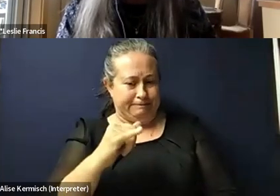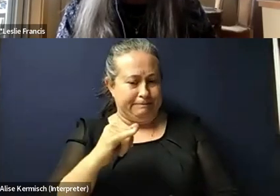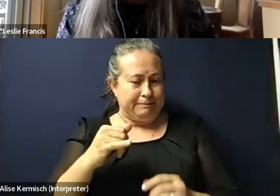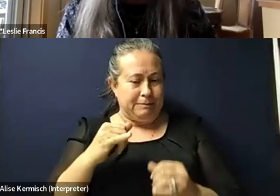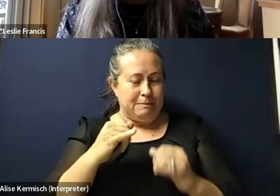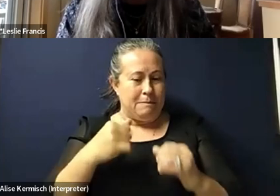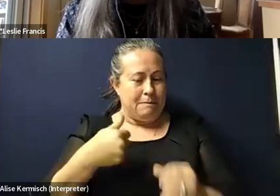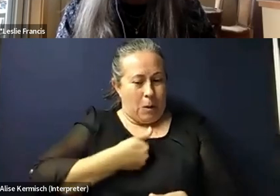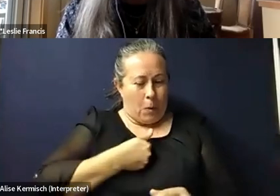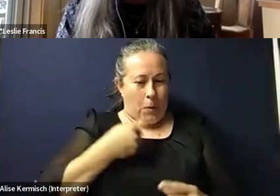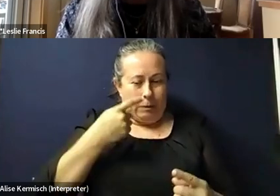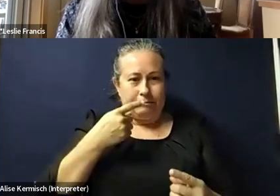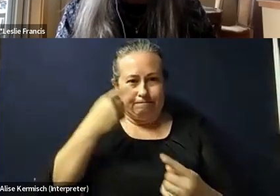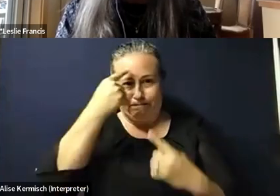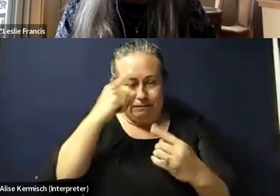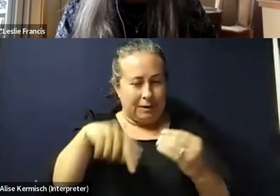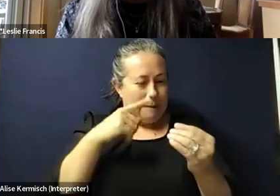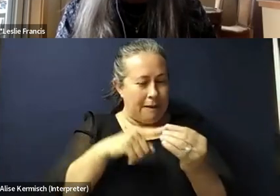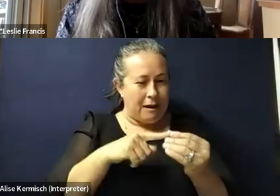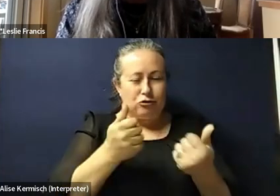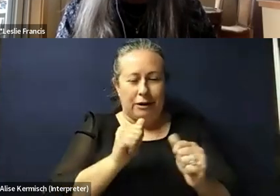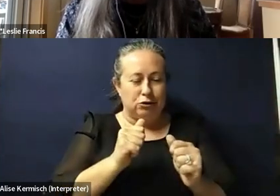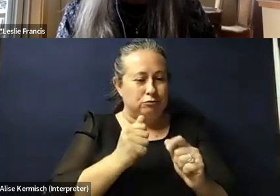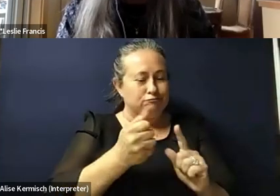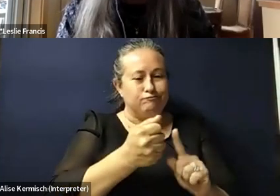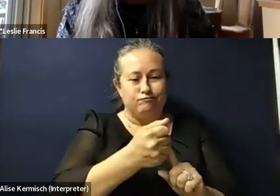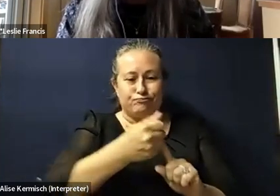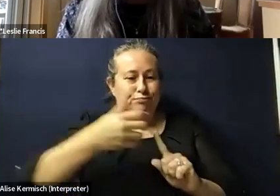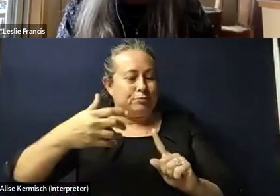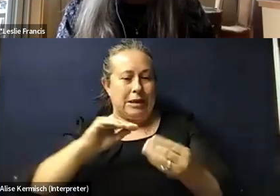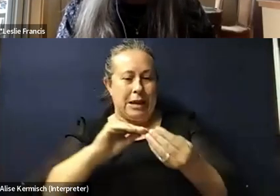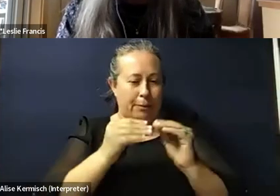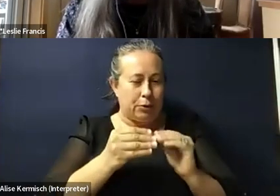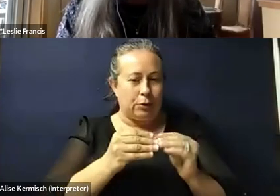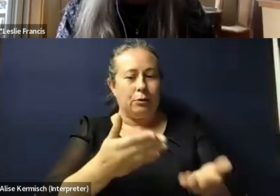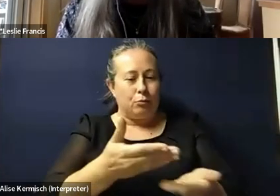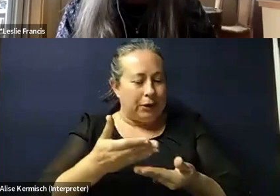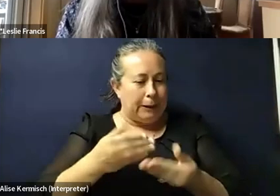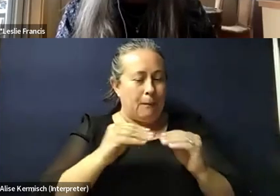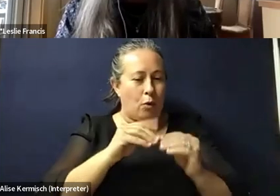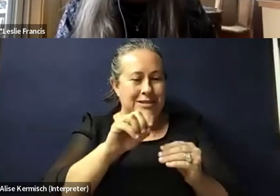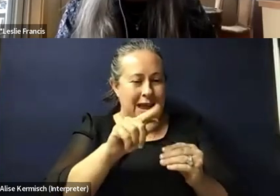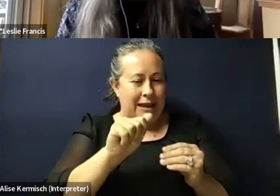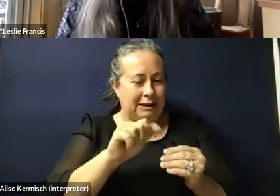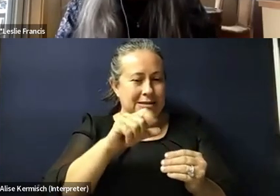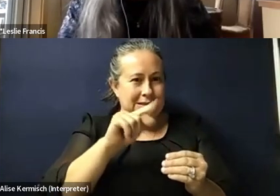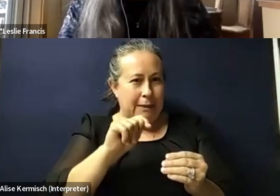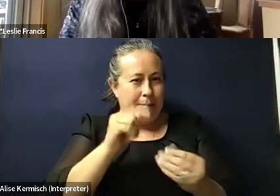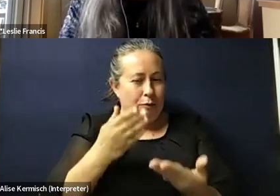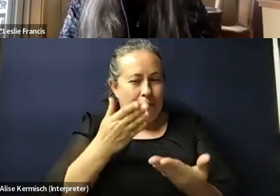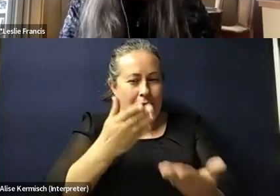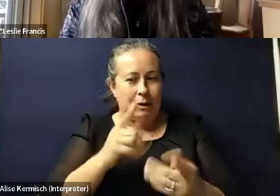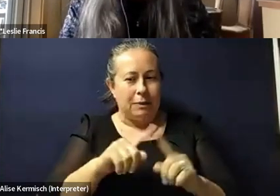to amplify the numbers, bringing more data sets, providers, but we're not